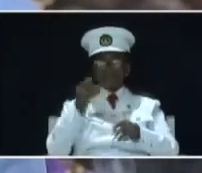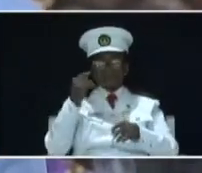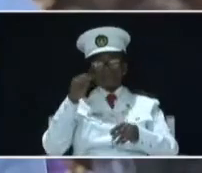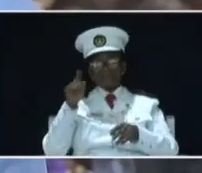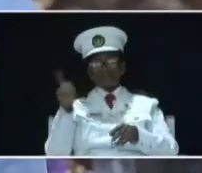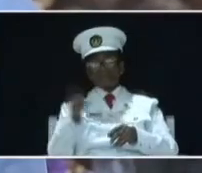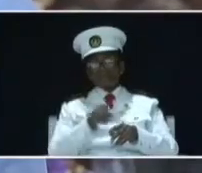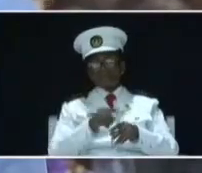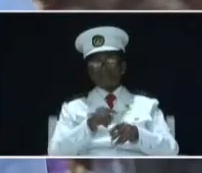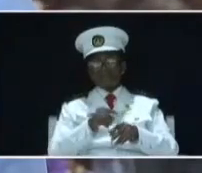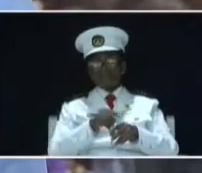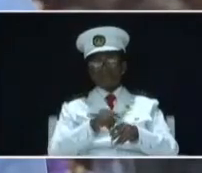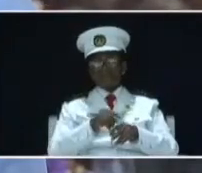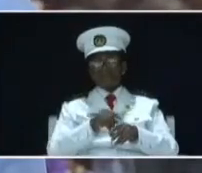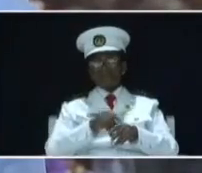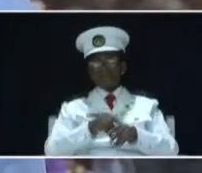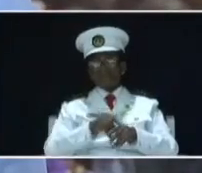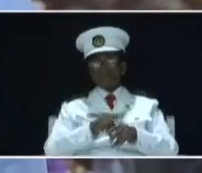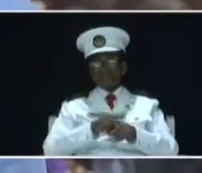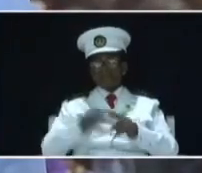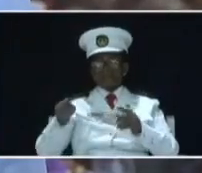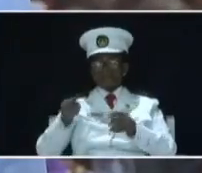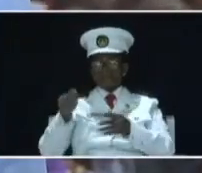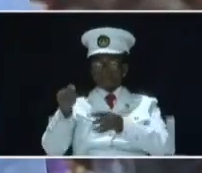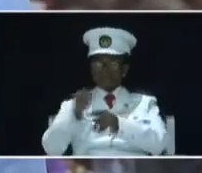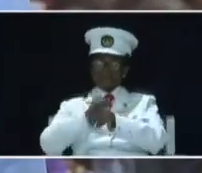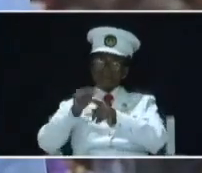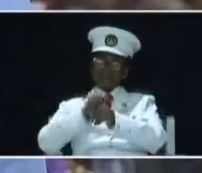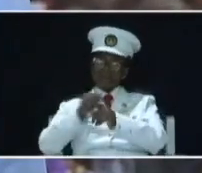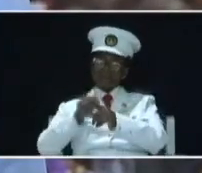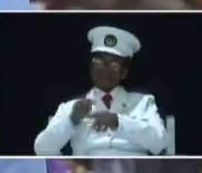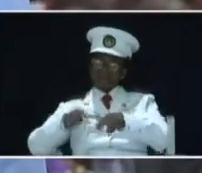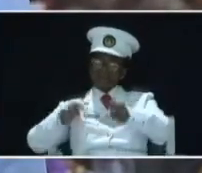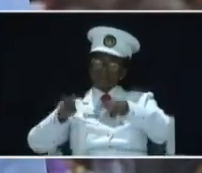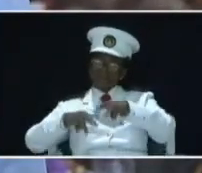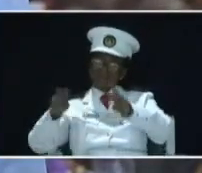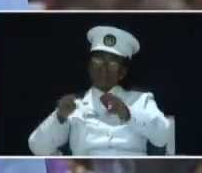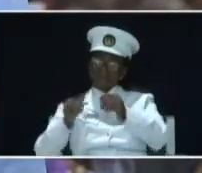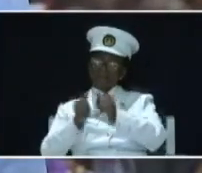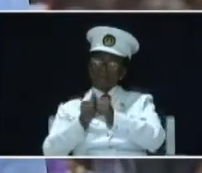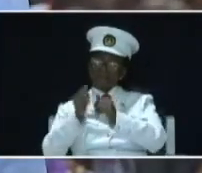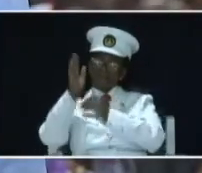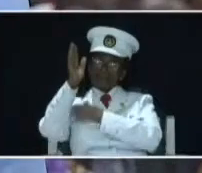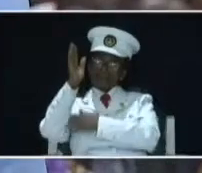You can't trade with God and lose. It's not possible.